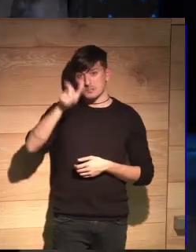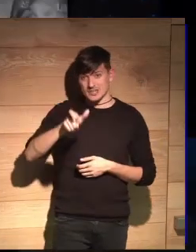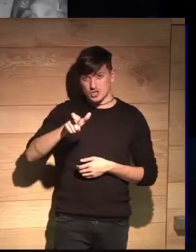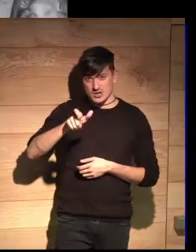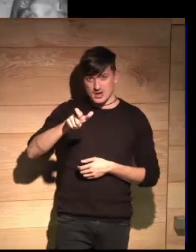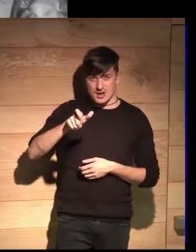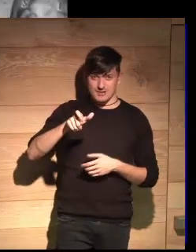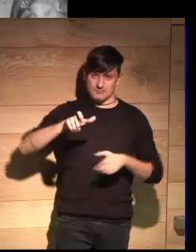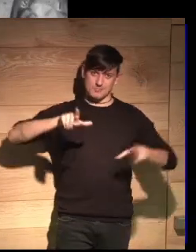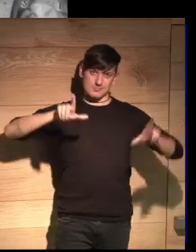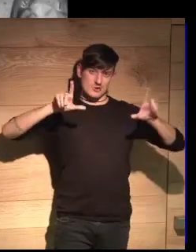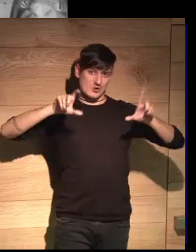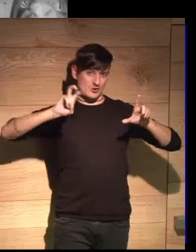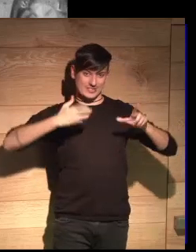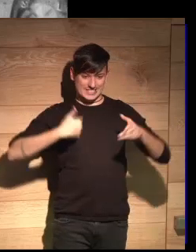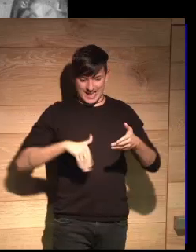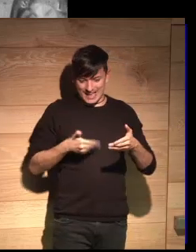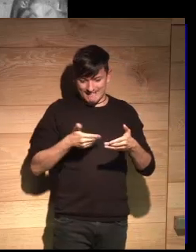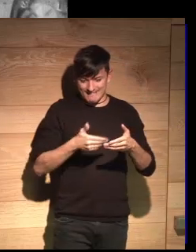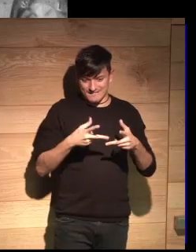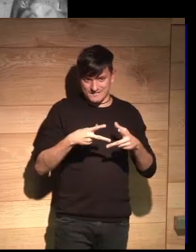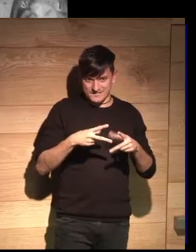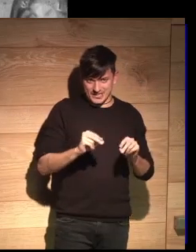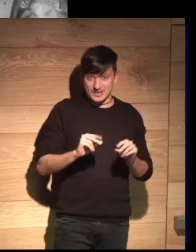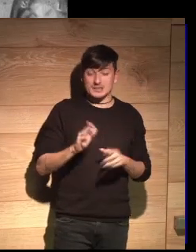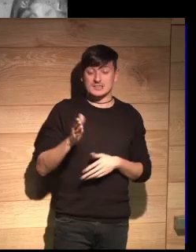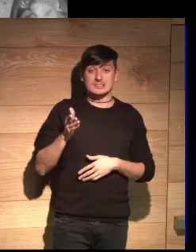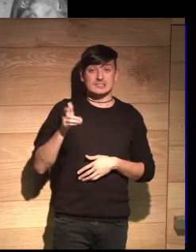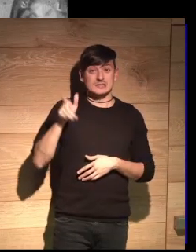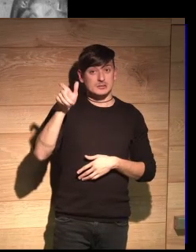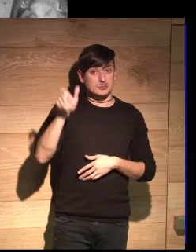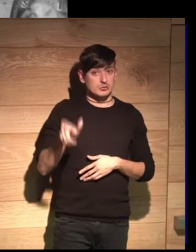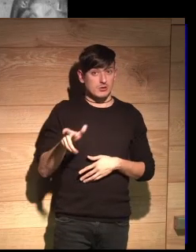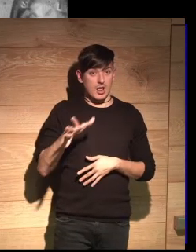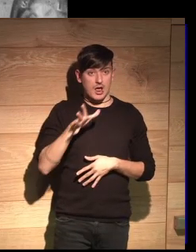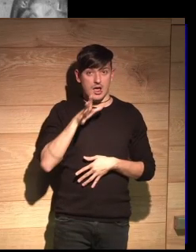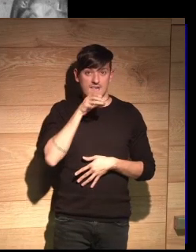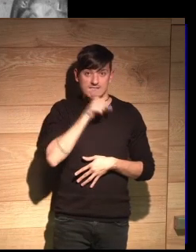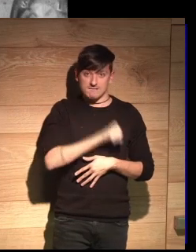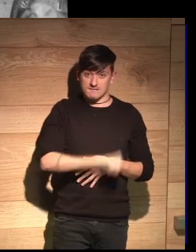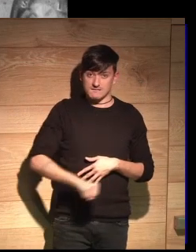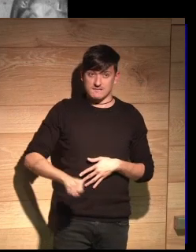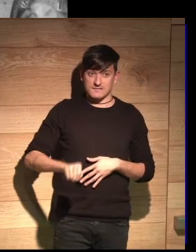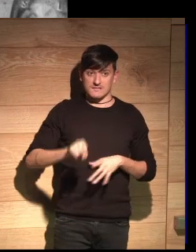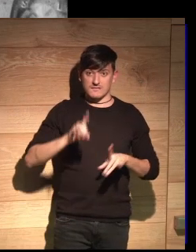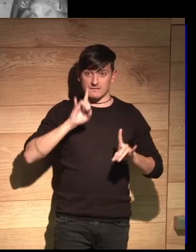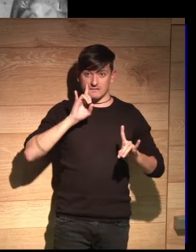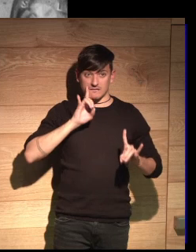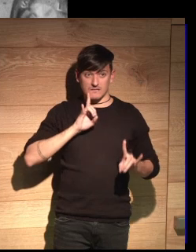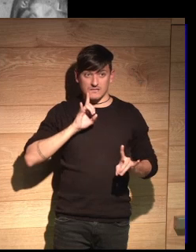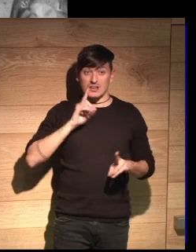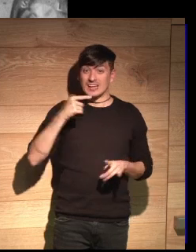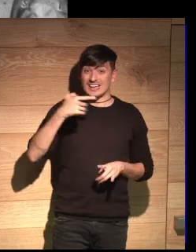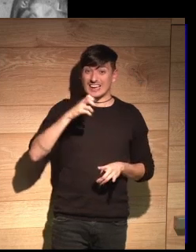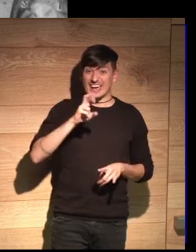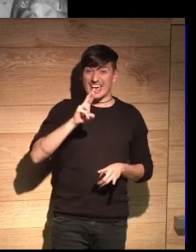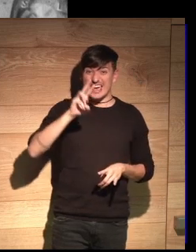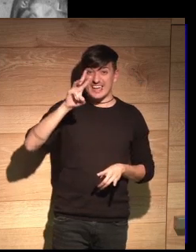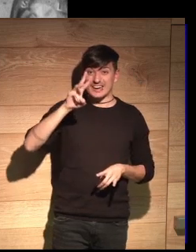another character, and I'm going to end so we can have the debate. But it's a fascinating person who's Hermann